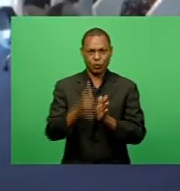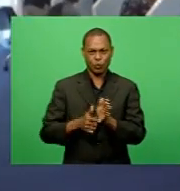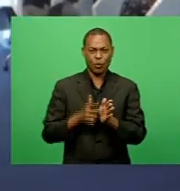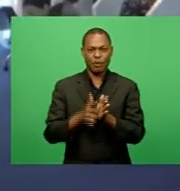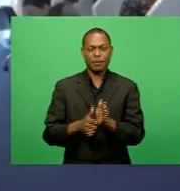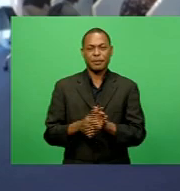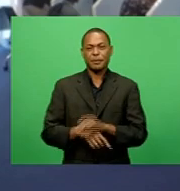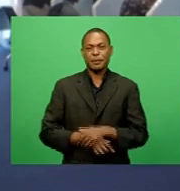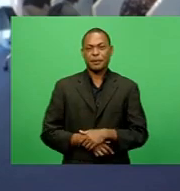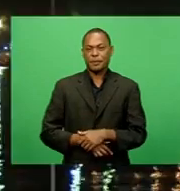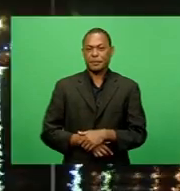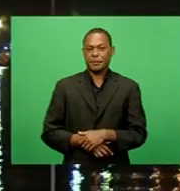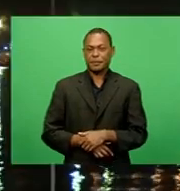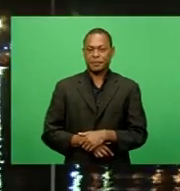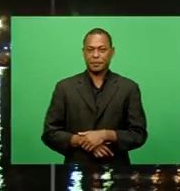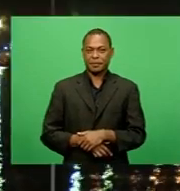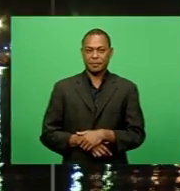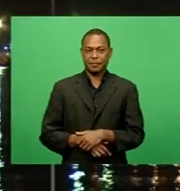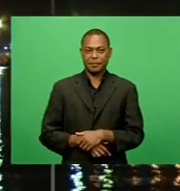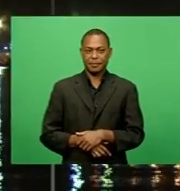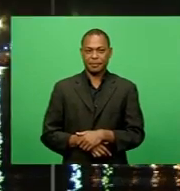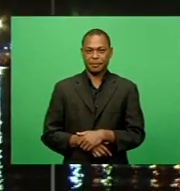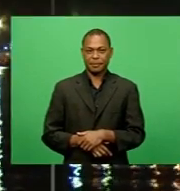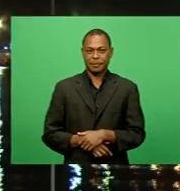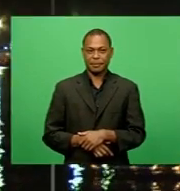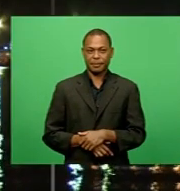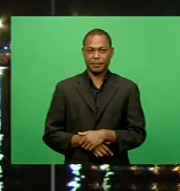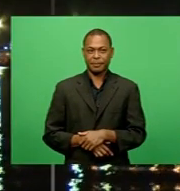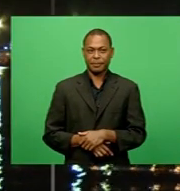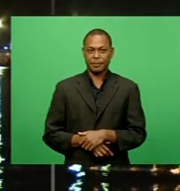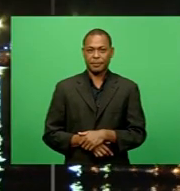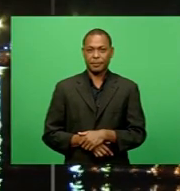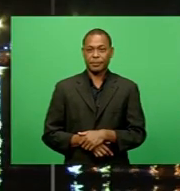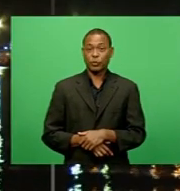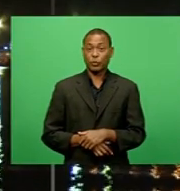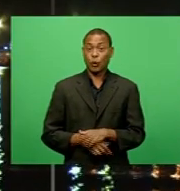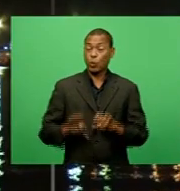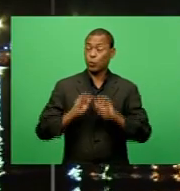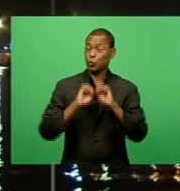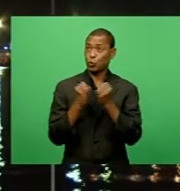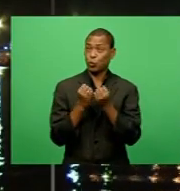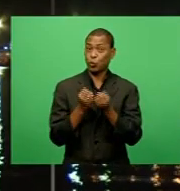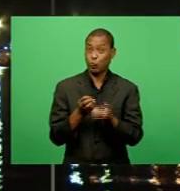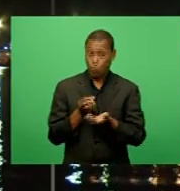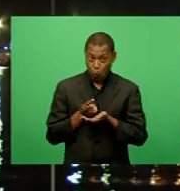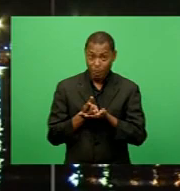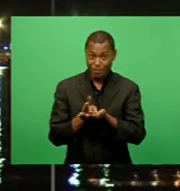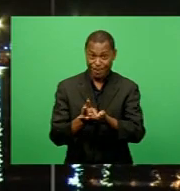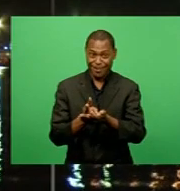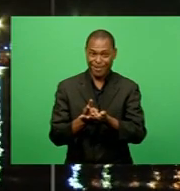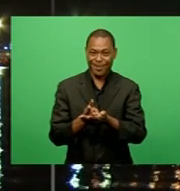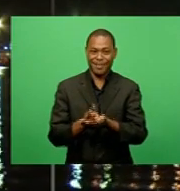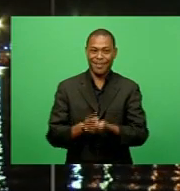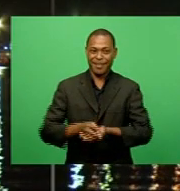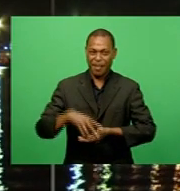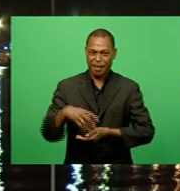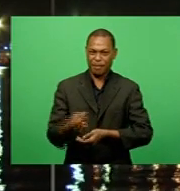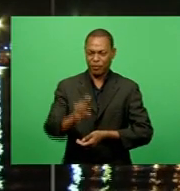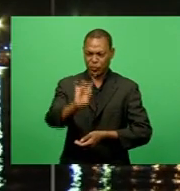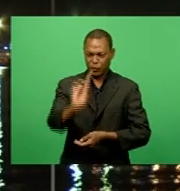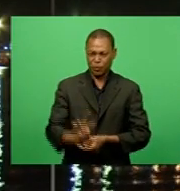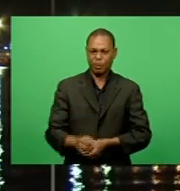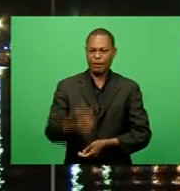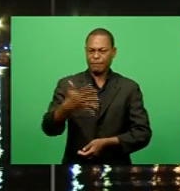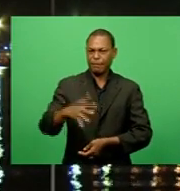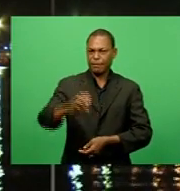Naikaso, FBC News. The Director of Social Welfare today acknowledged aged care workers for ensuring the well-being of